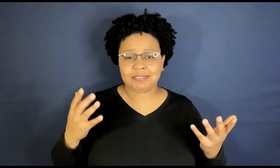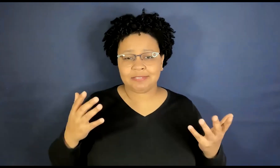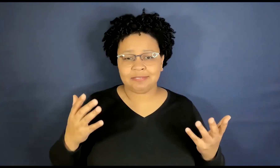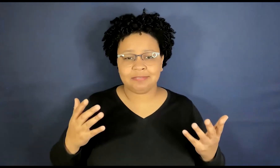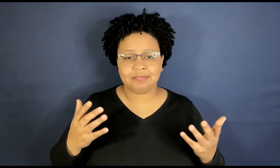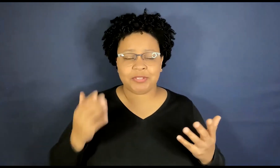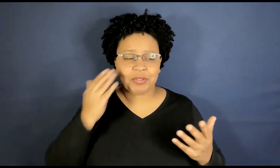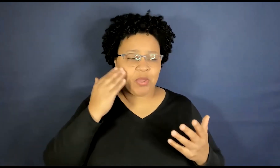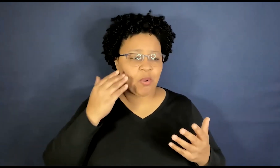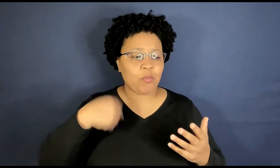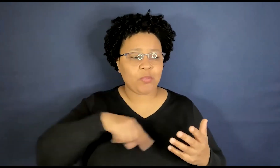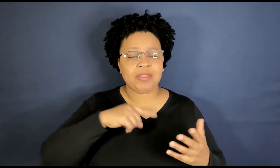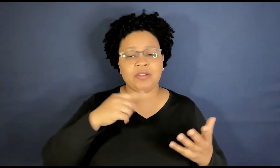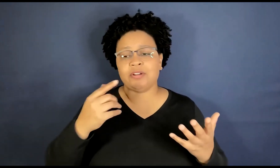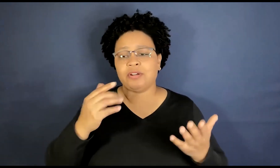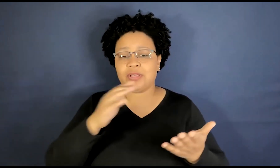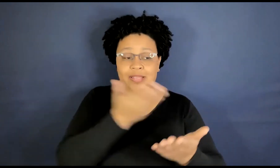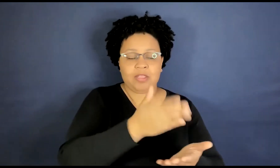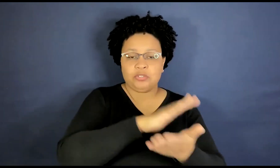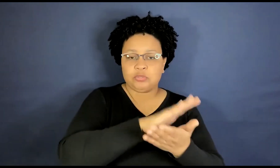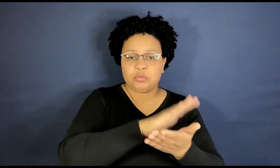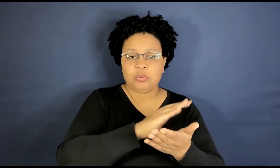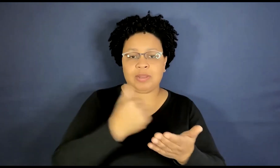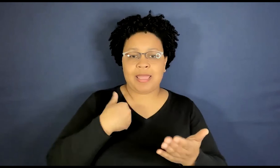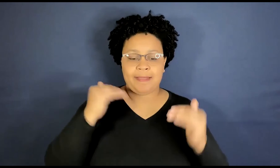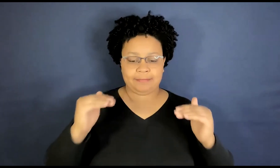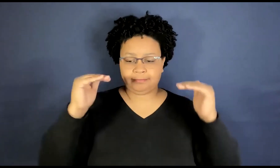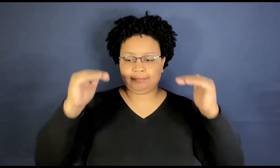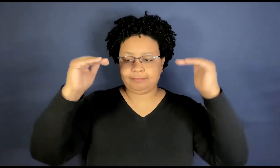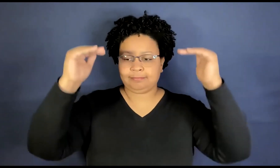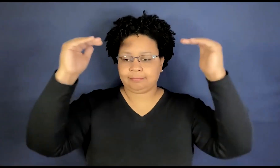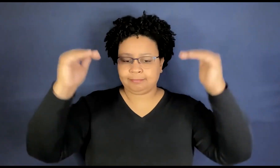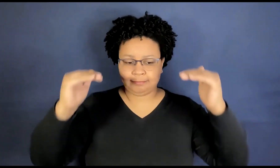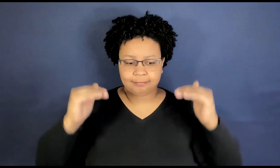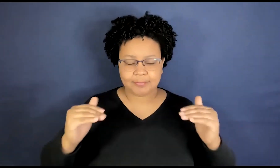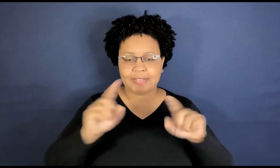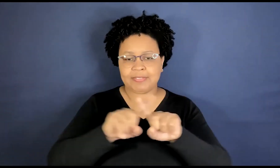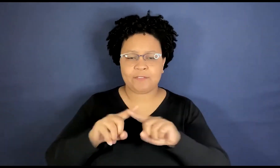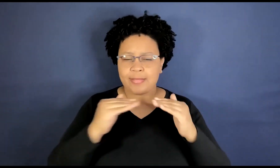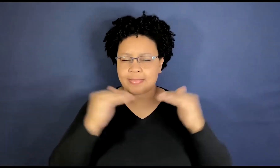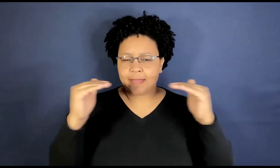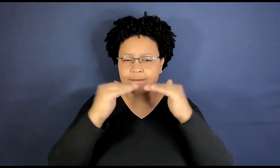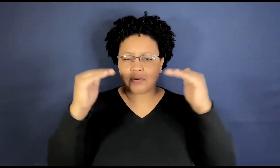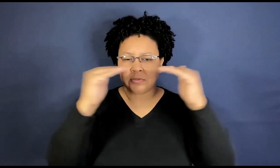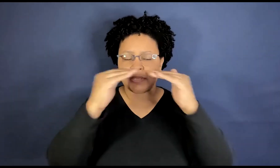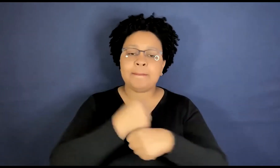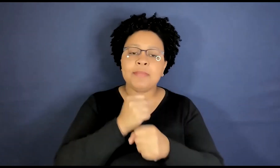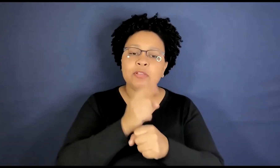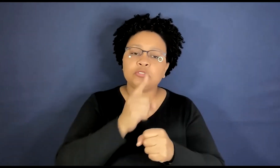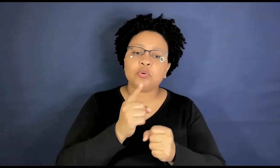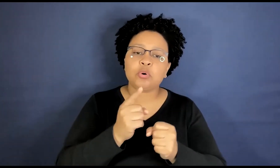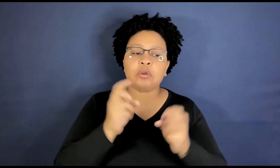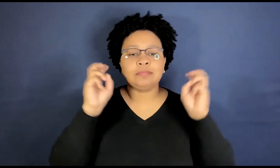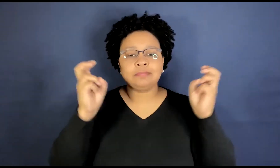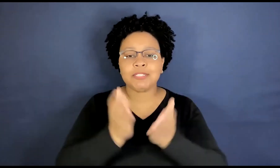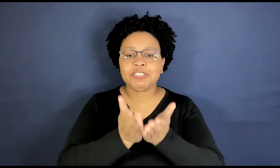we're in schools and, this hierarchy that we have helps kind of keep the ship afloat, right? And